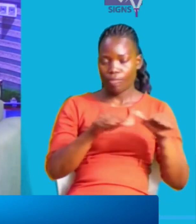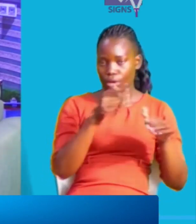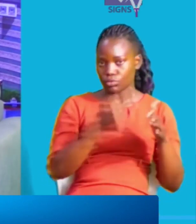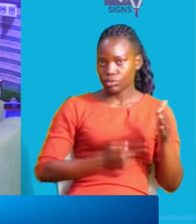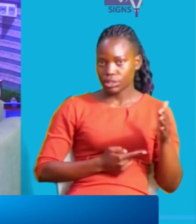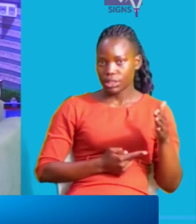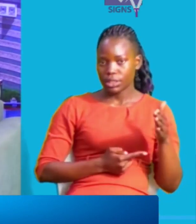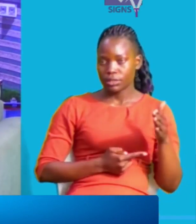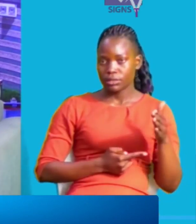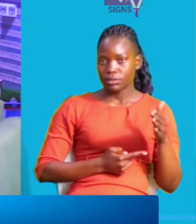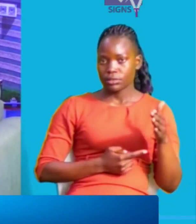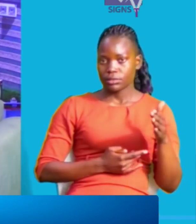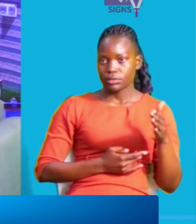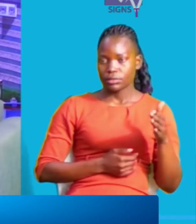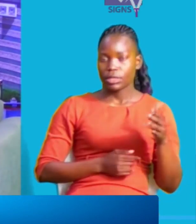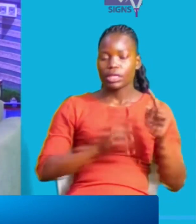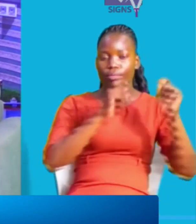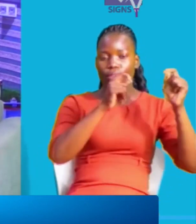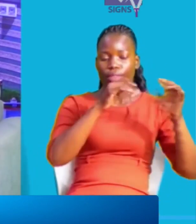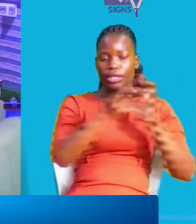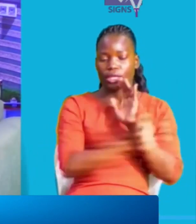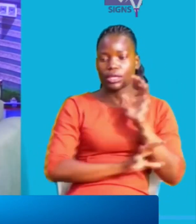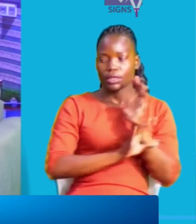the anxiety in the country.